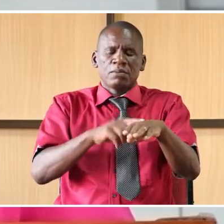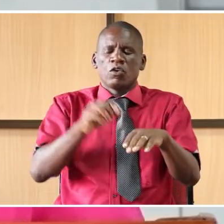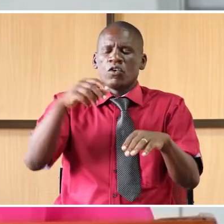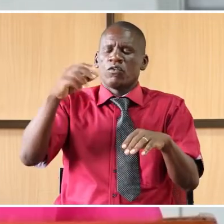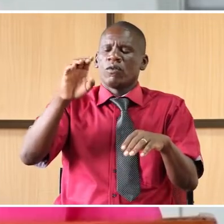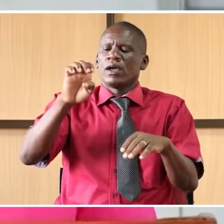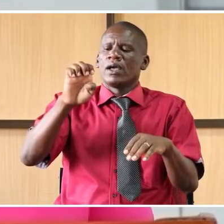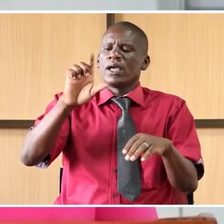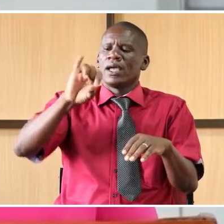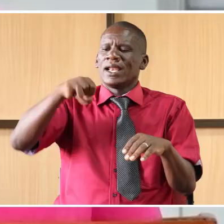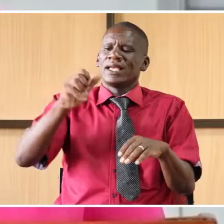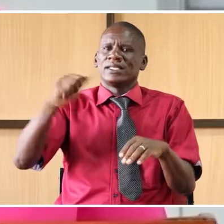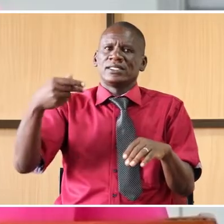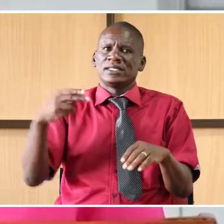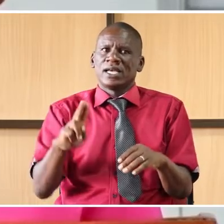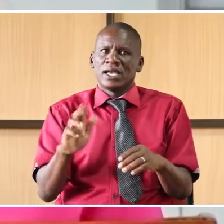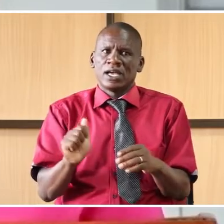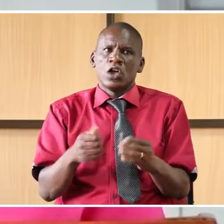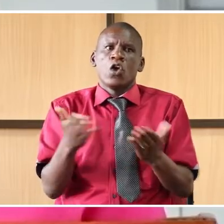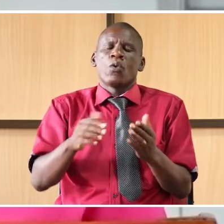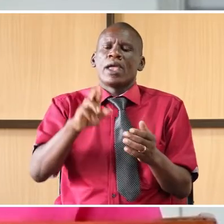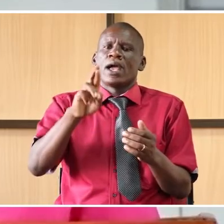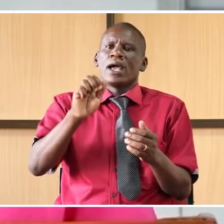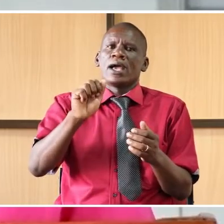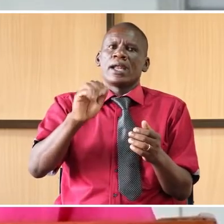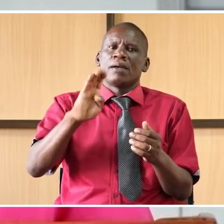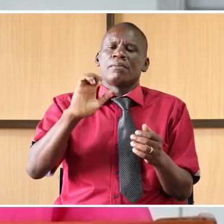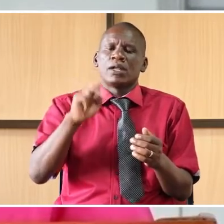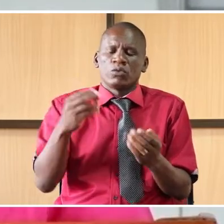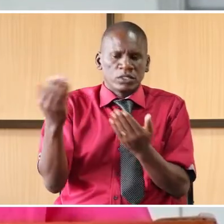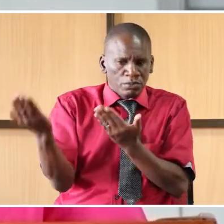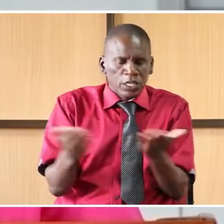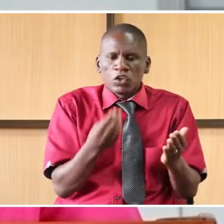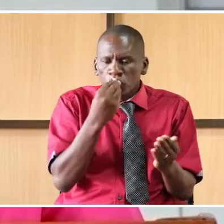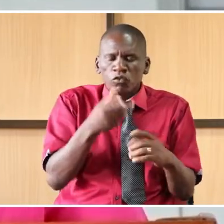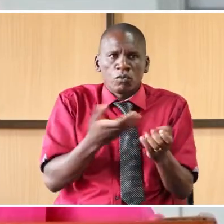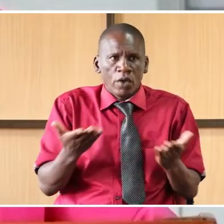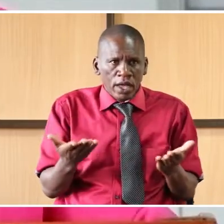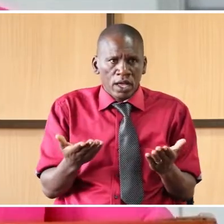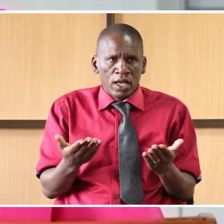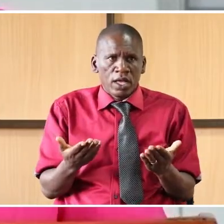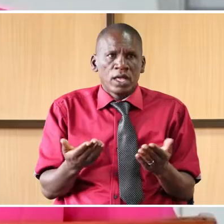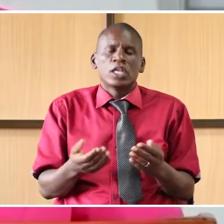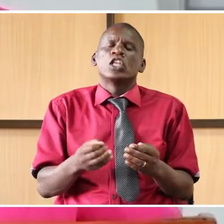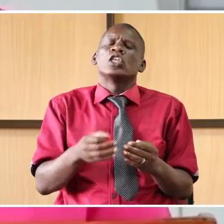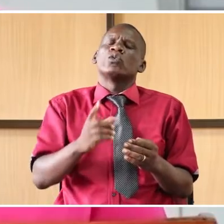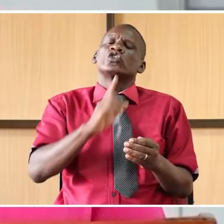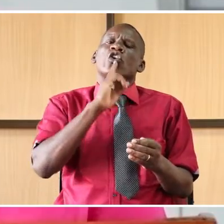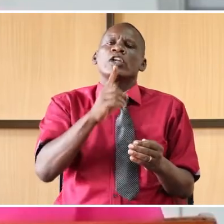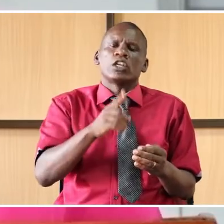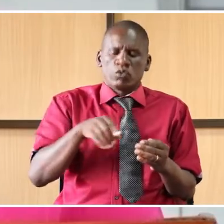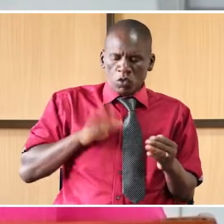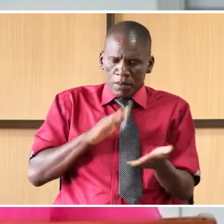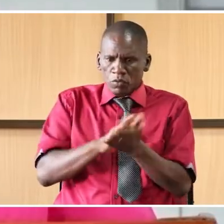Elijah. When the raven, when the food, wherever the raven was bringing from, got finished, He was directed to the